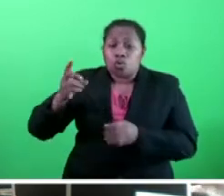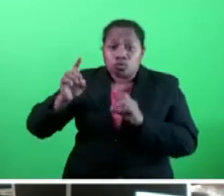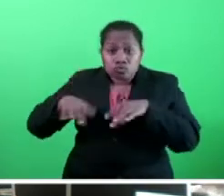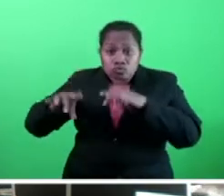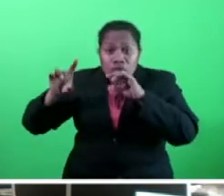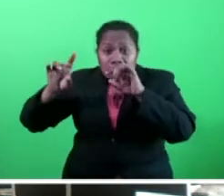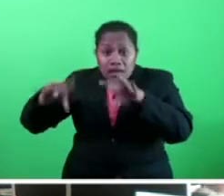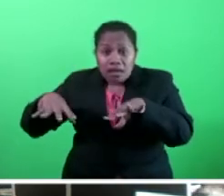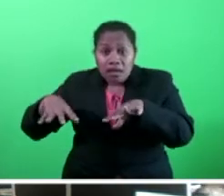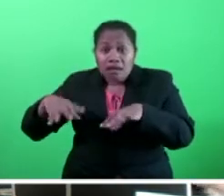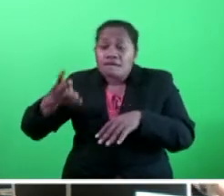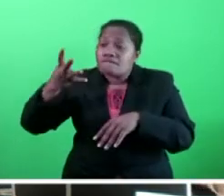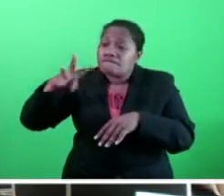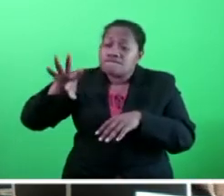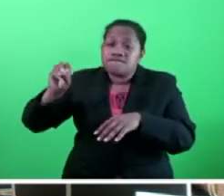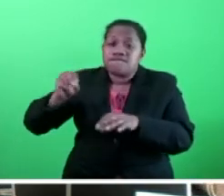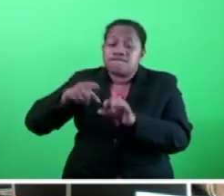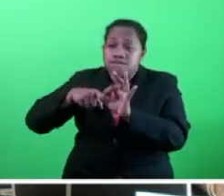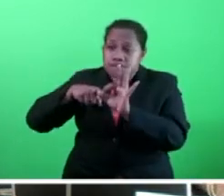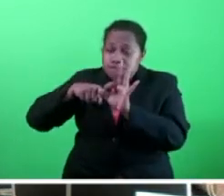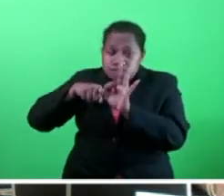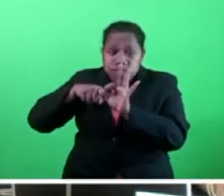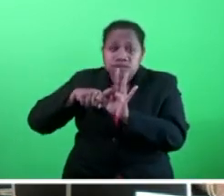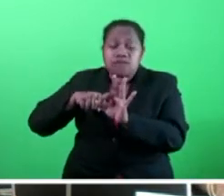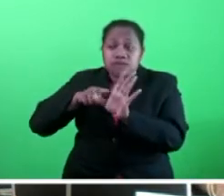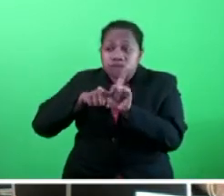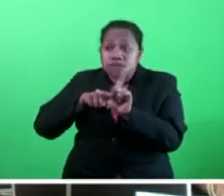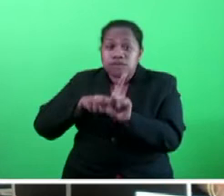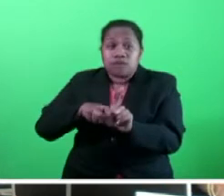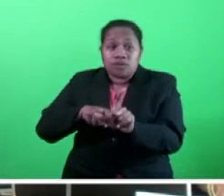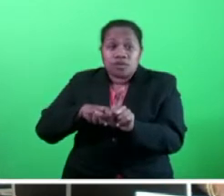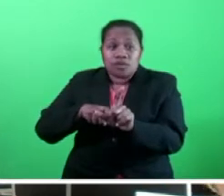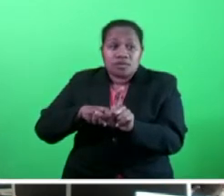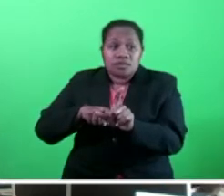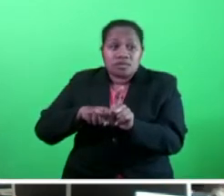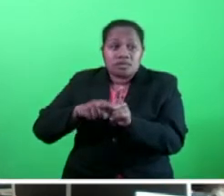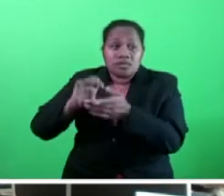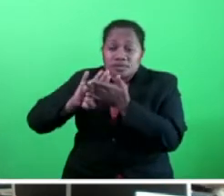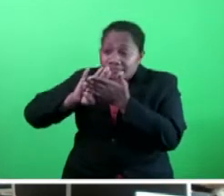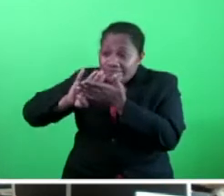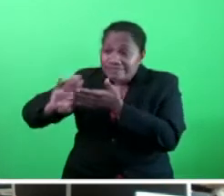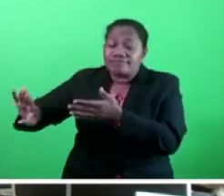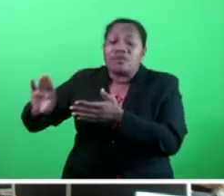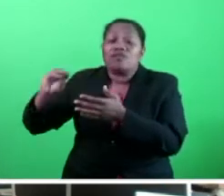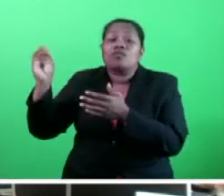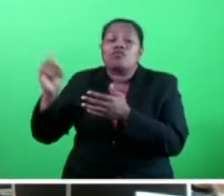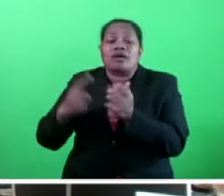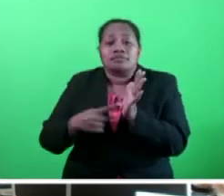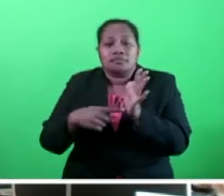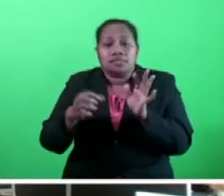to eradicate their cattle head from TB and brucellosis. And we had just begun